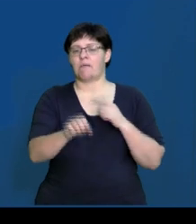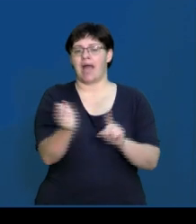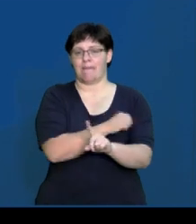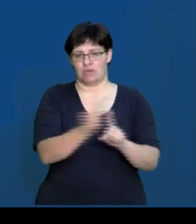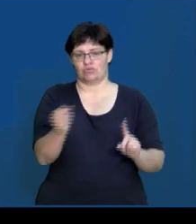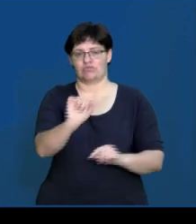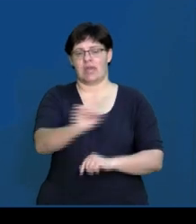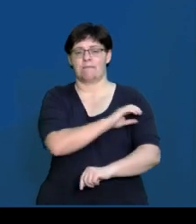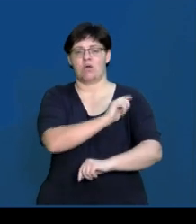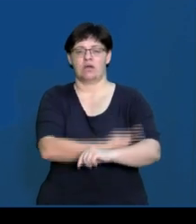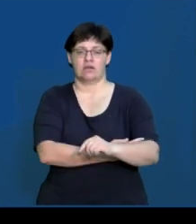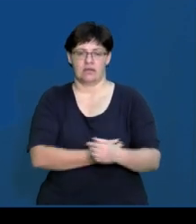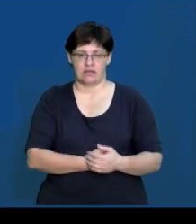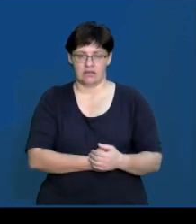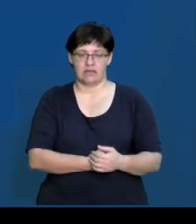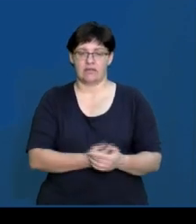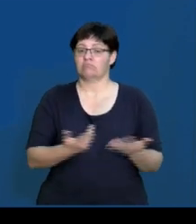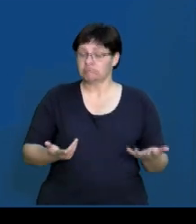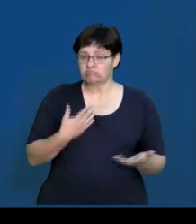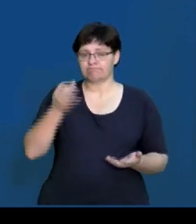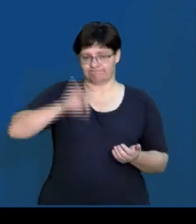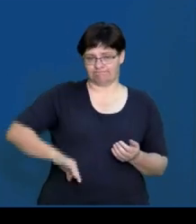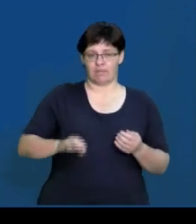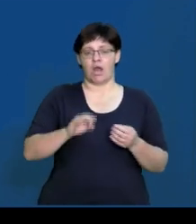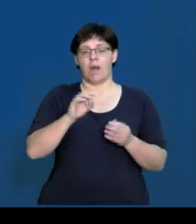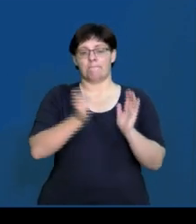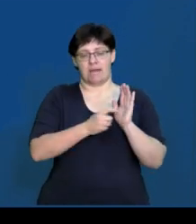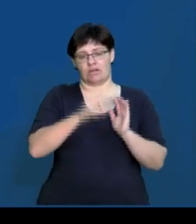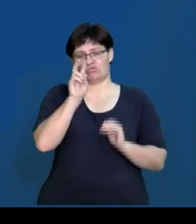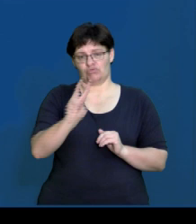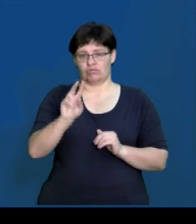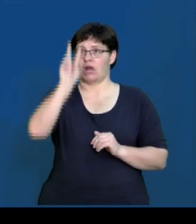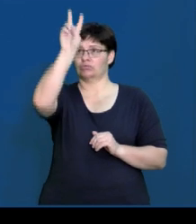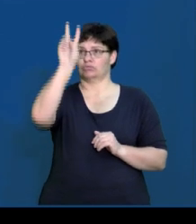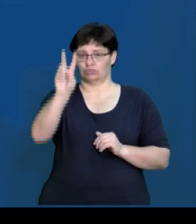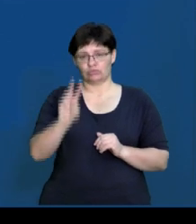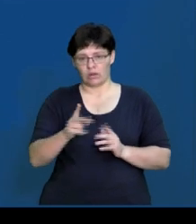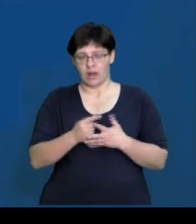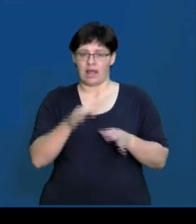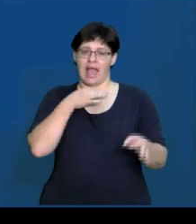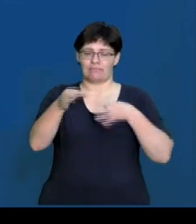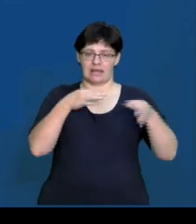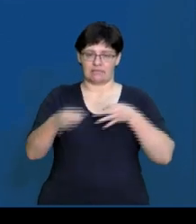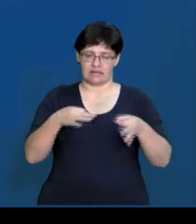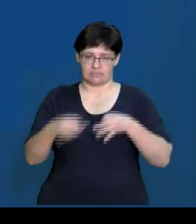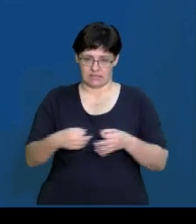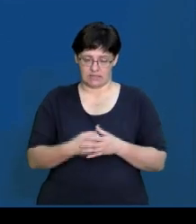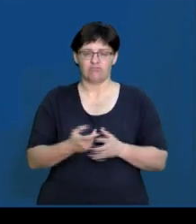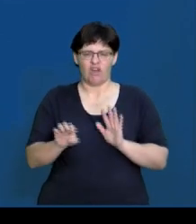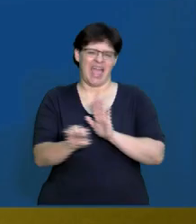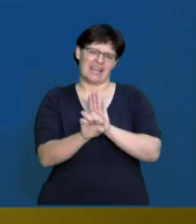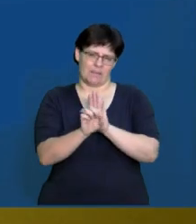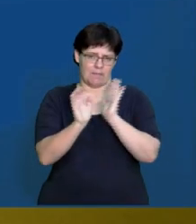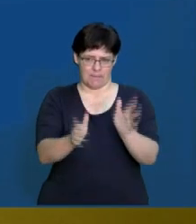found guilty of abuse of power there, right? So you'll be earning your 2 points for every point that you have expanded